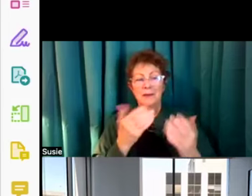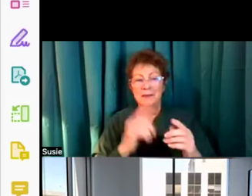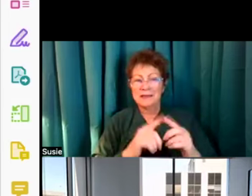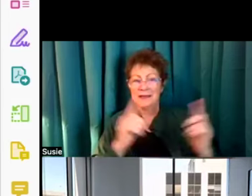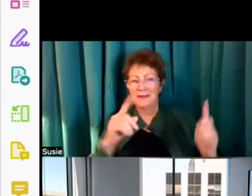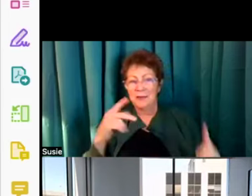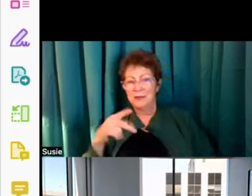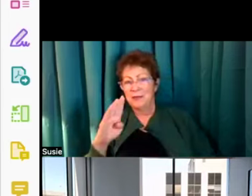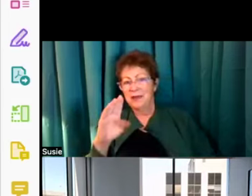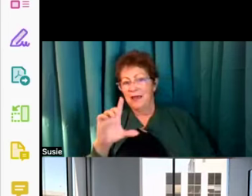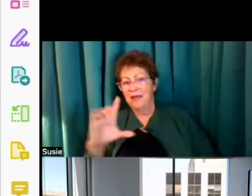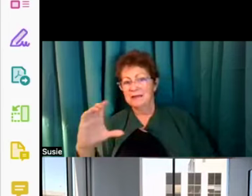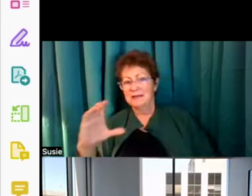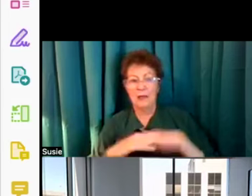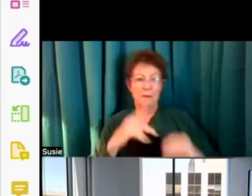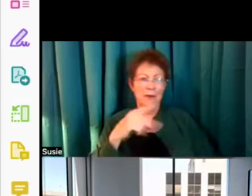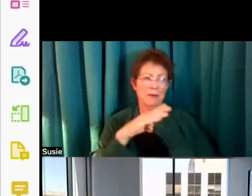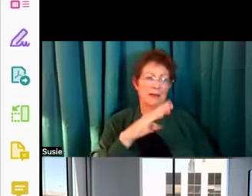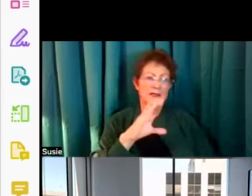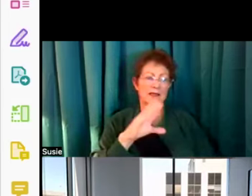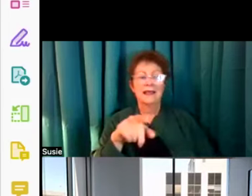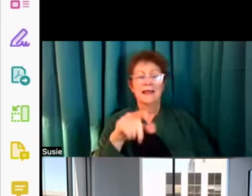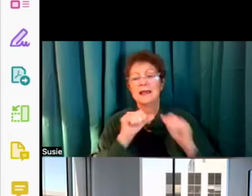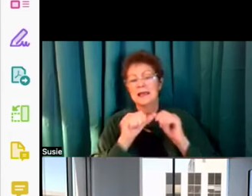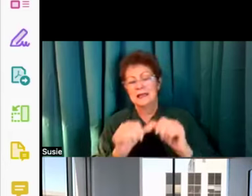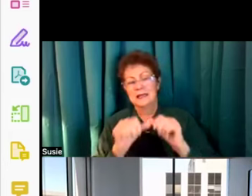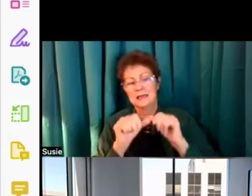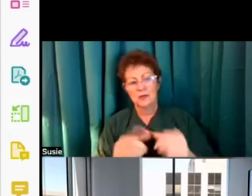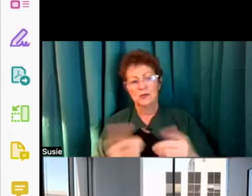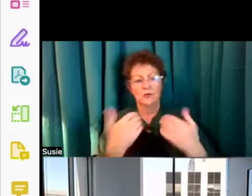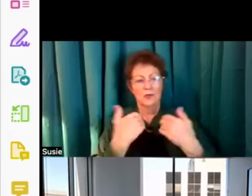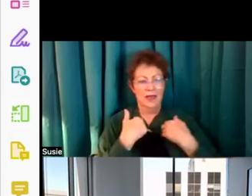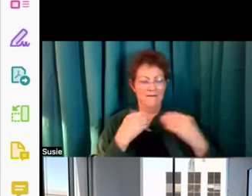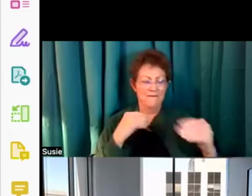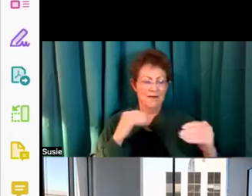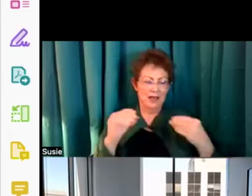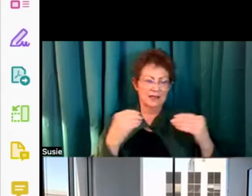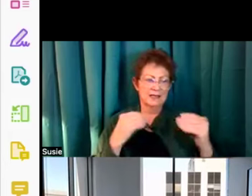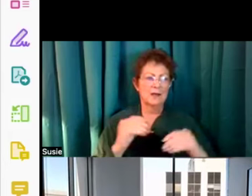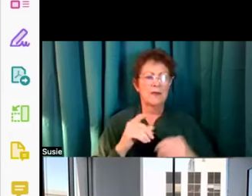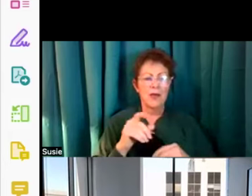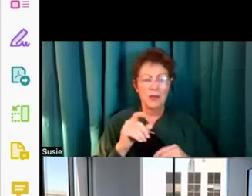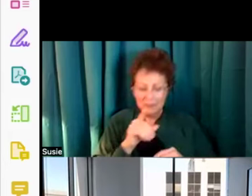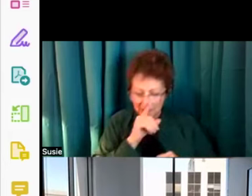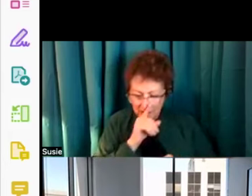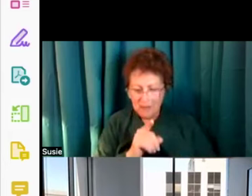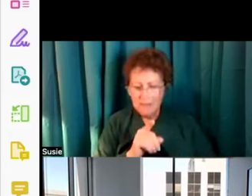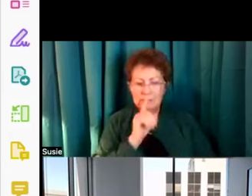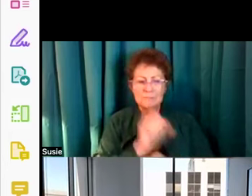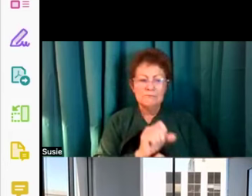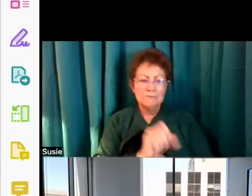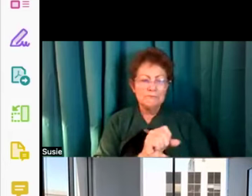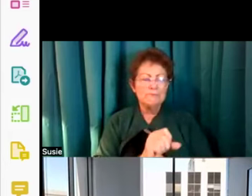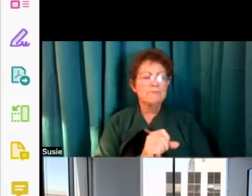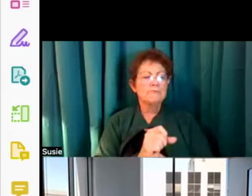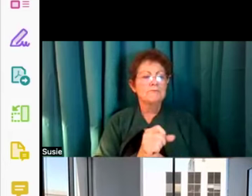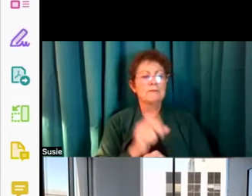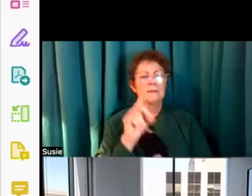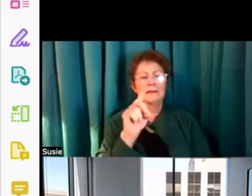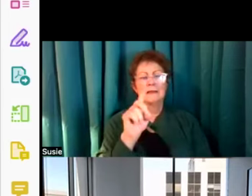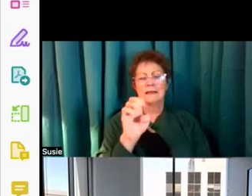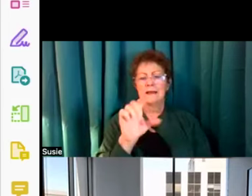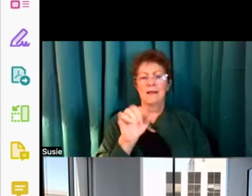the PBC is it continues to have that same flexibility. So while there are certain aspects of the